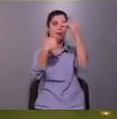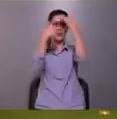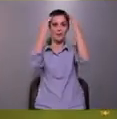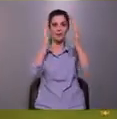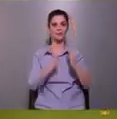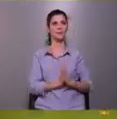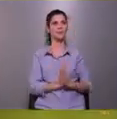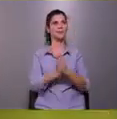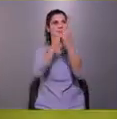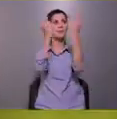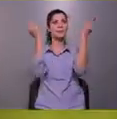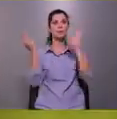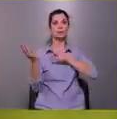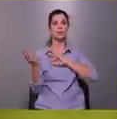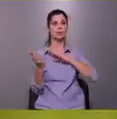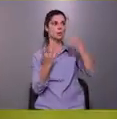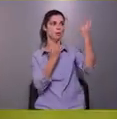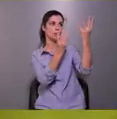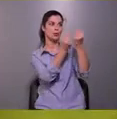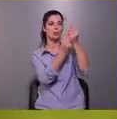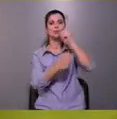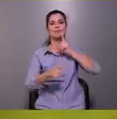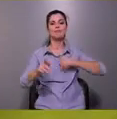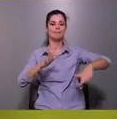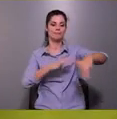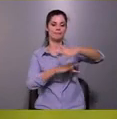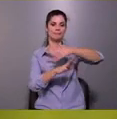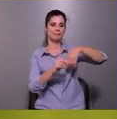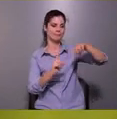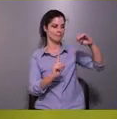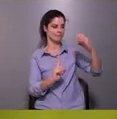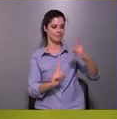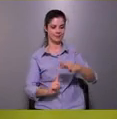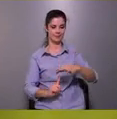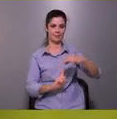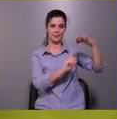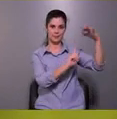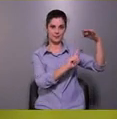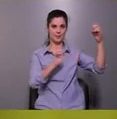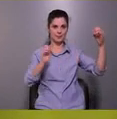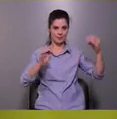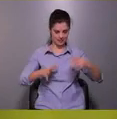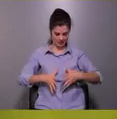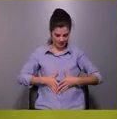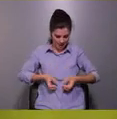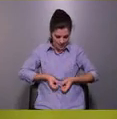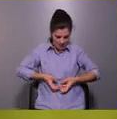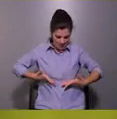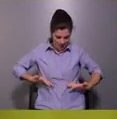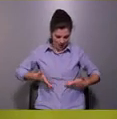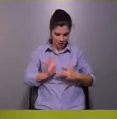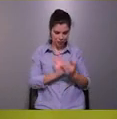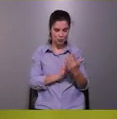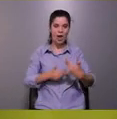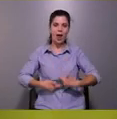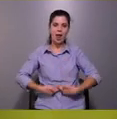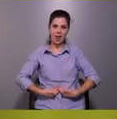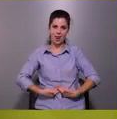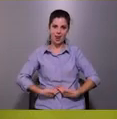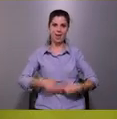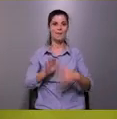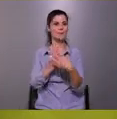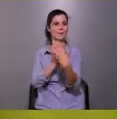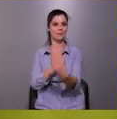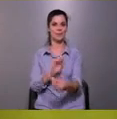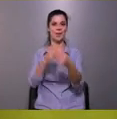full of grace, the Lord is with you. Blessed are you among women, and blessed is the fruit of thy womb,